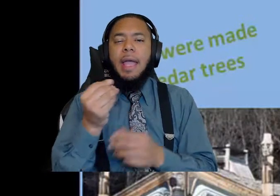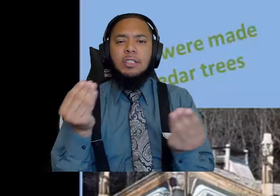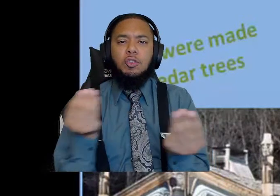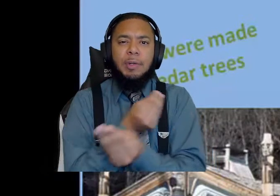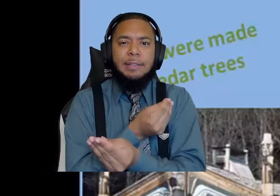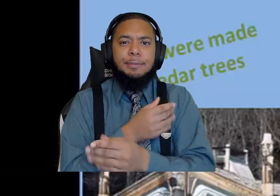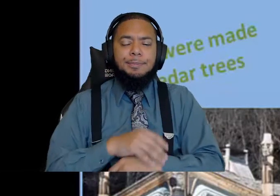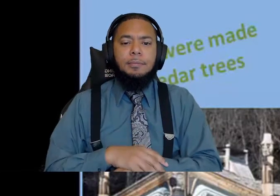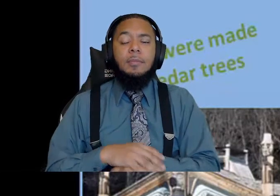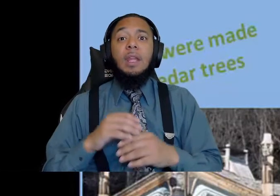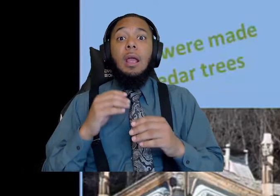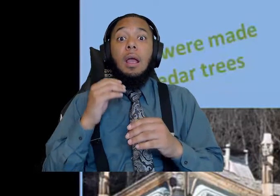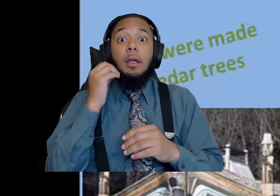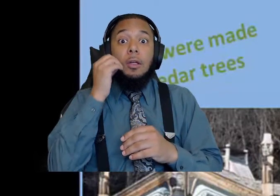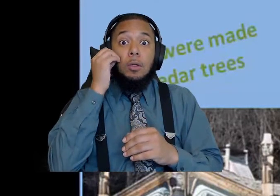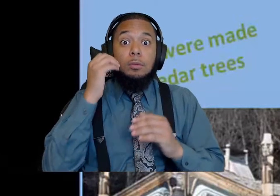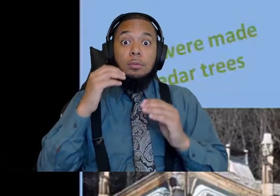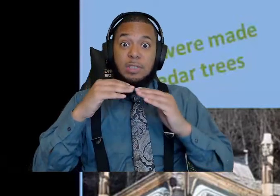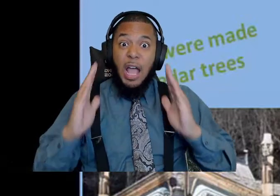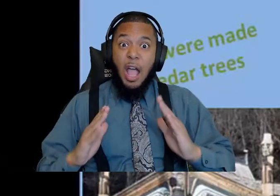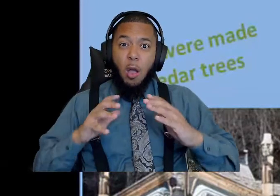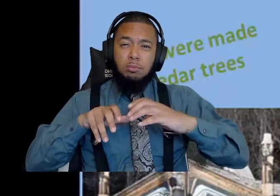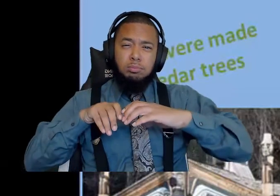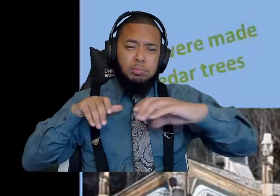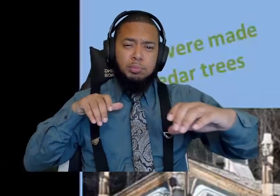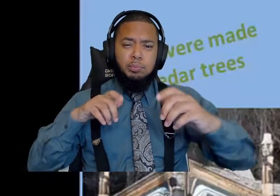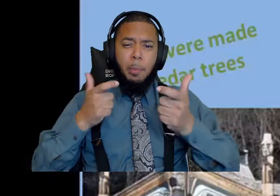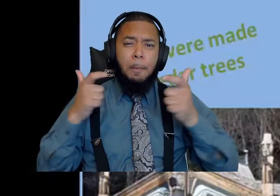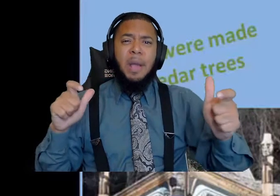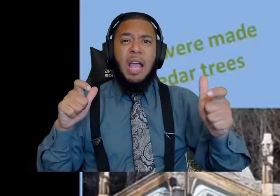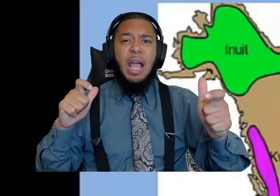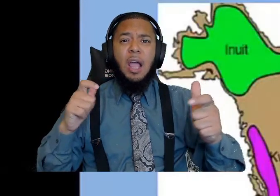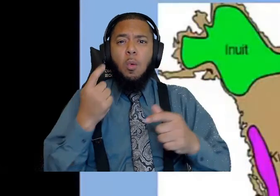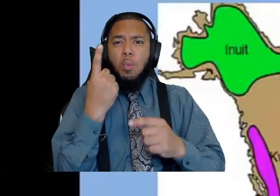were large enough to fit their whole entire extended family in one house.